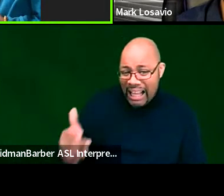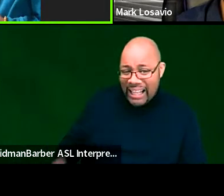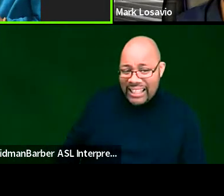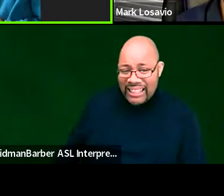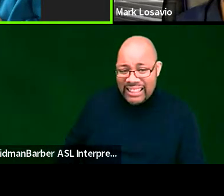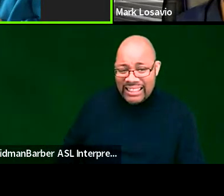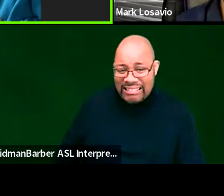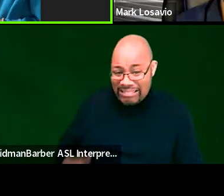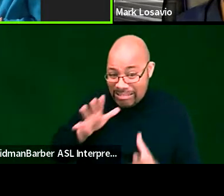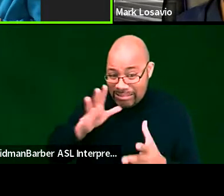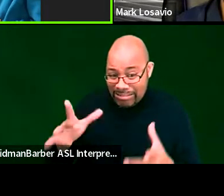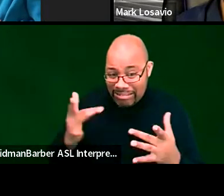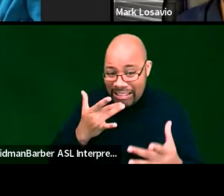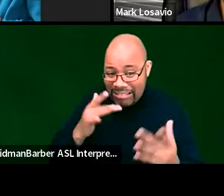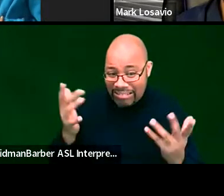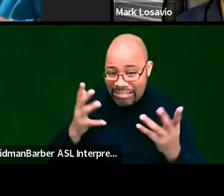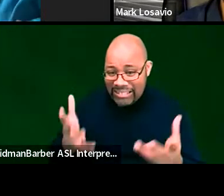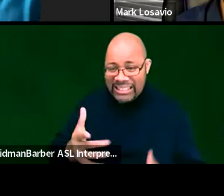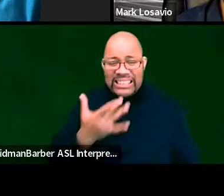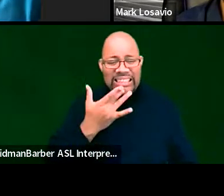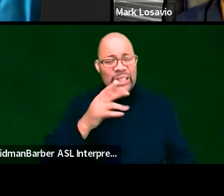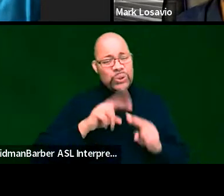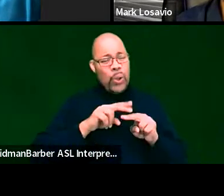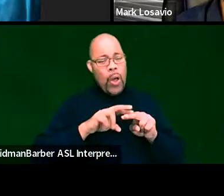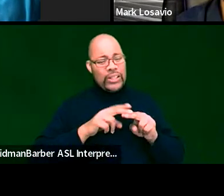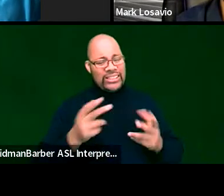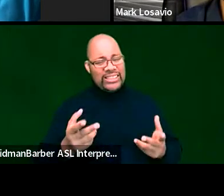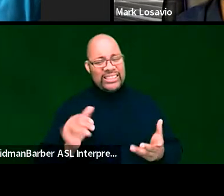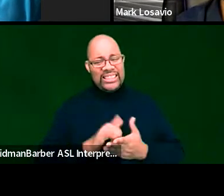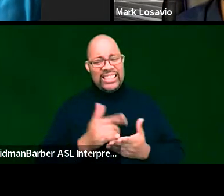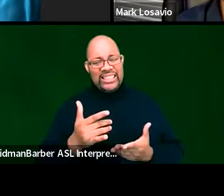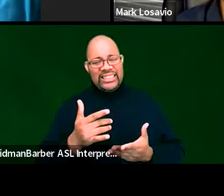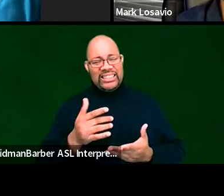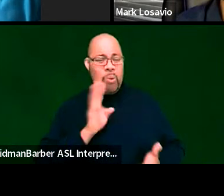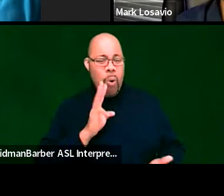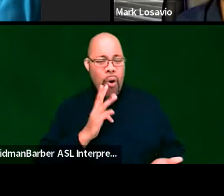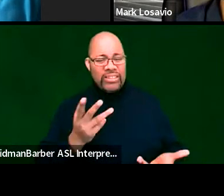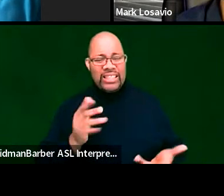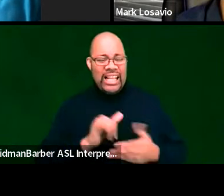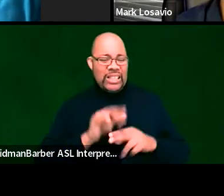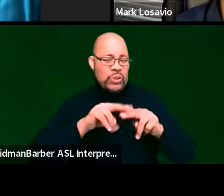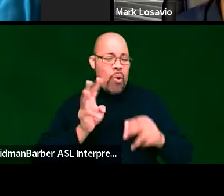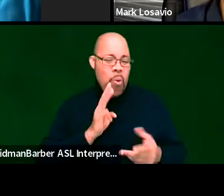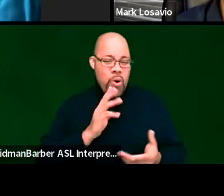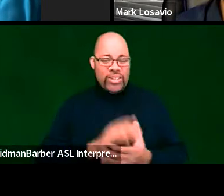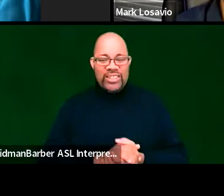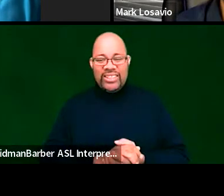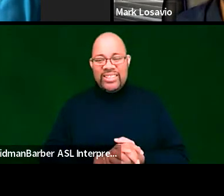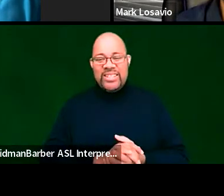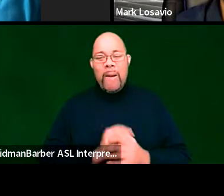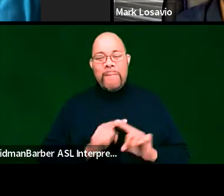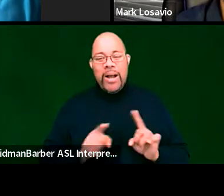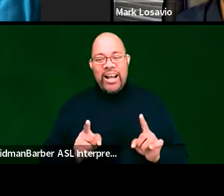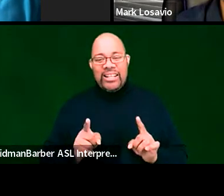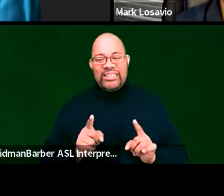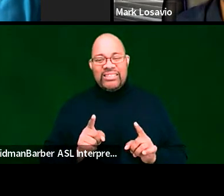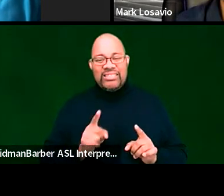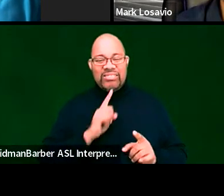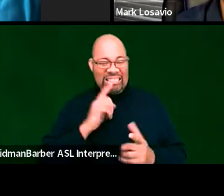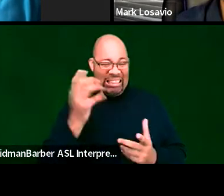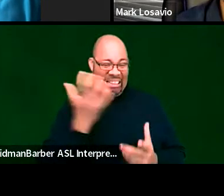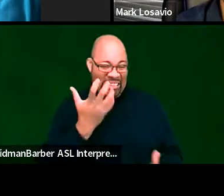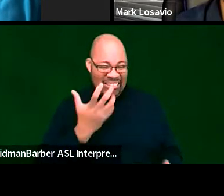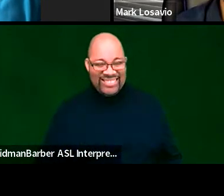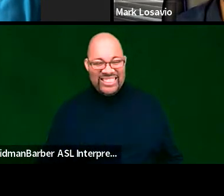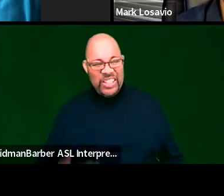Did it taste nasty? I mean, it tastes salty. You know, it tastes like water, like salt water, you know what I mean? But It was gross